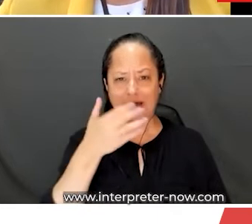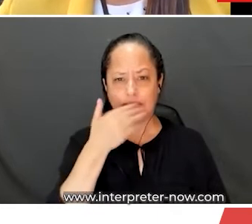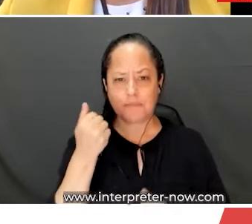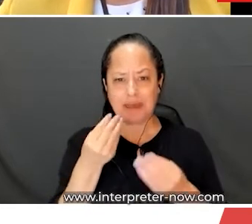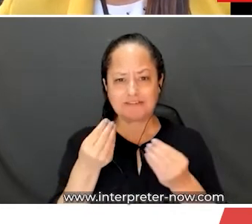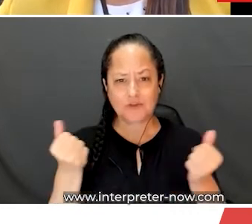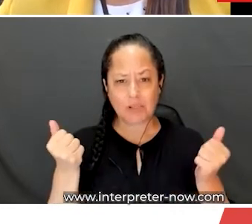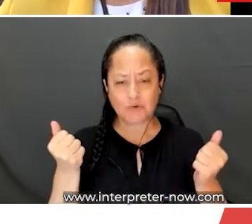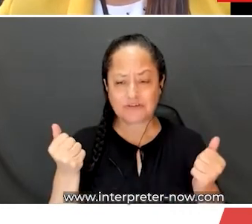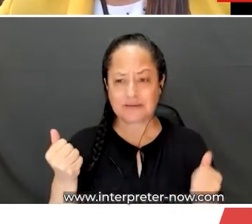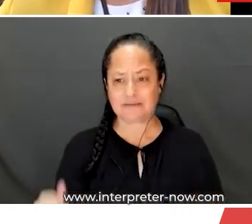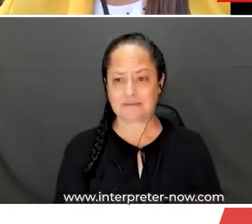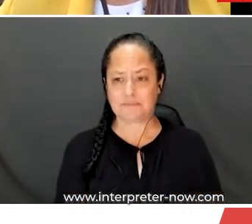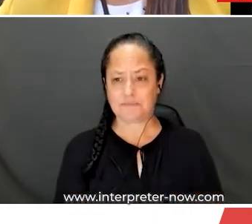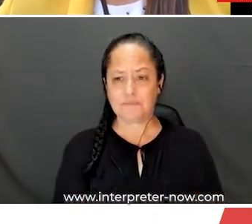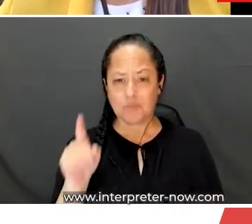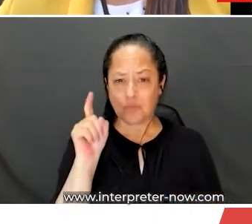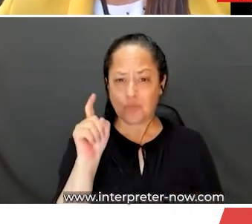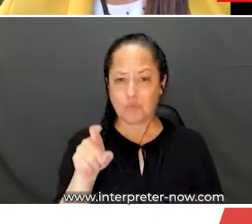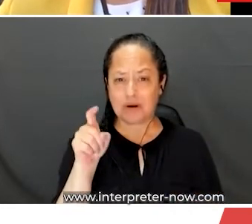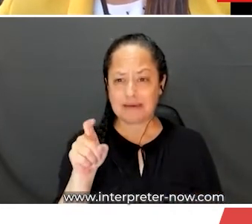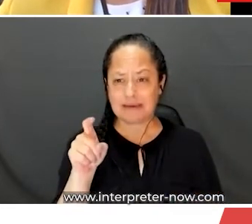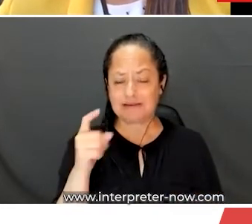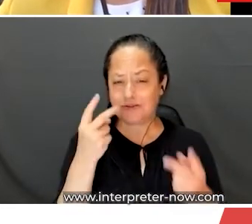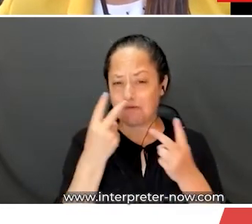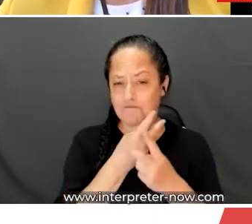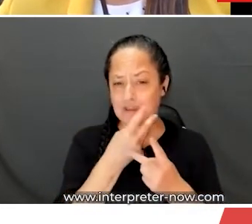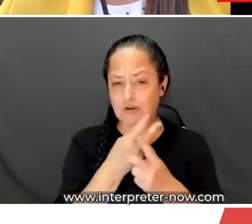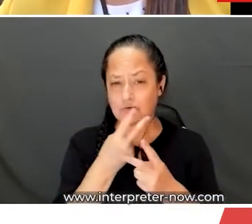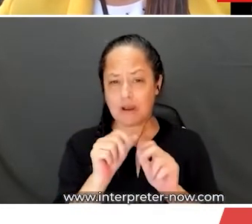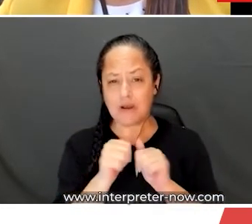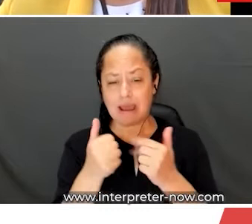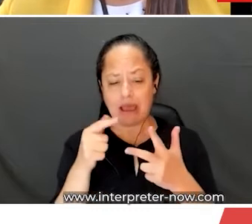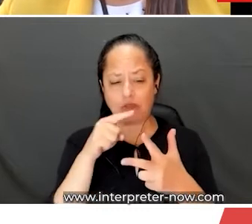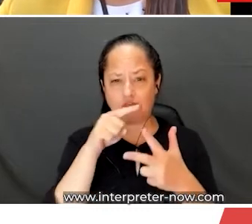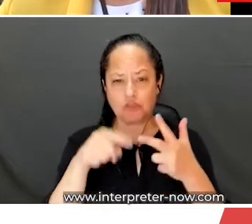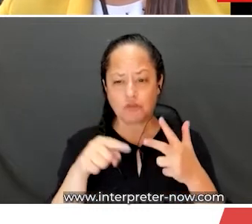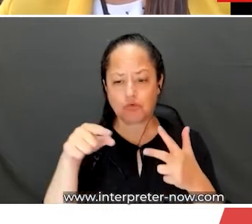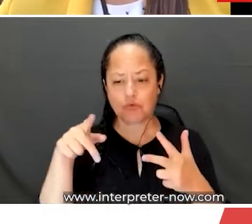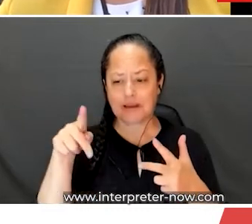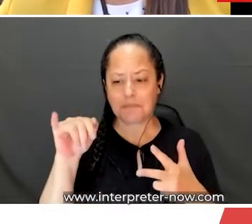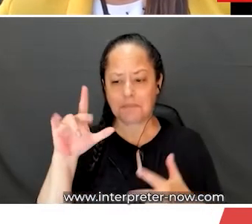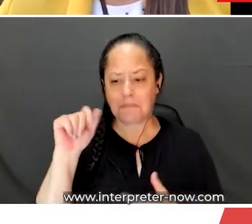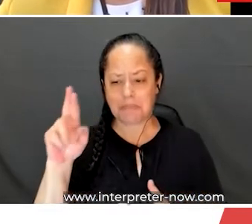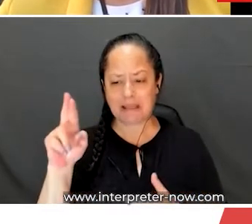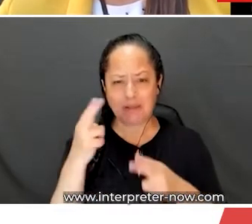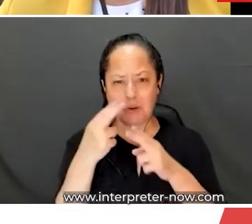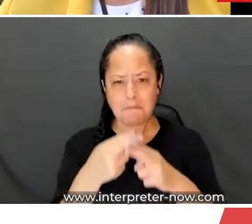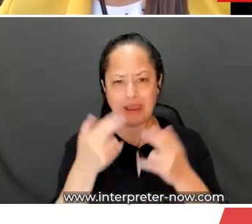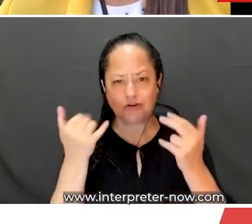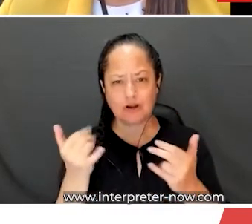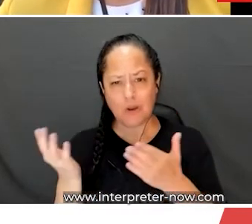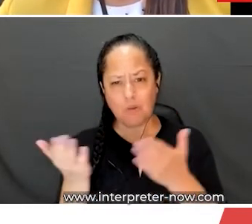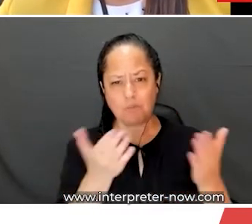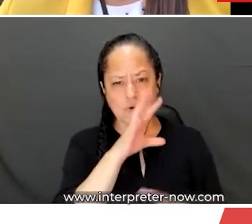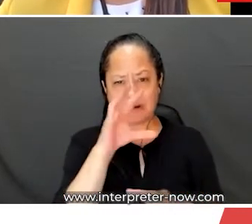So we need to figure out how these three pillars that I'm going to mention right now, you can bring them into